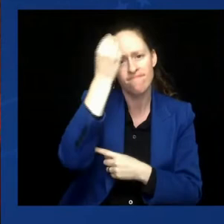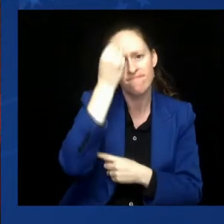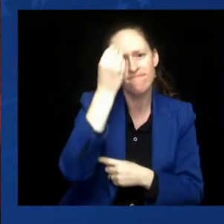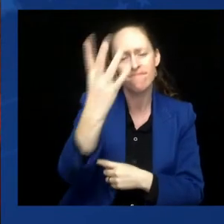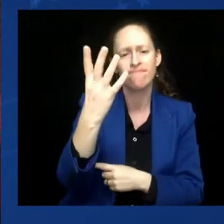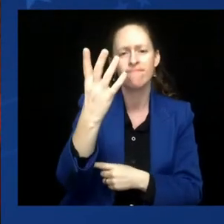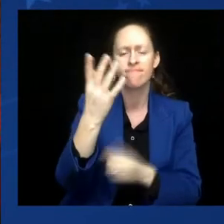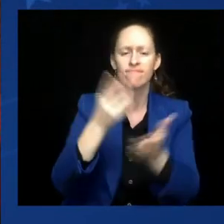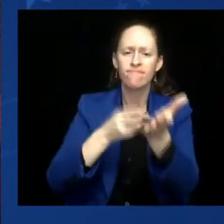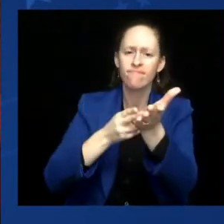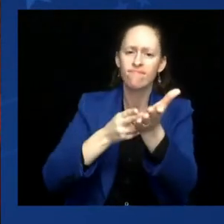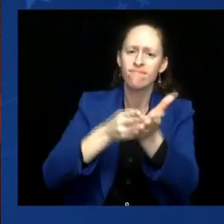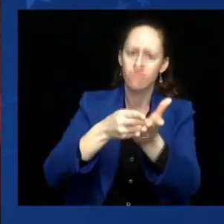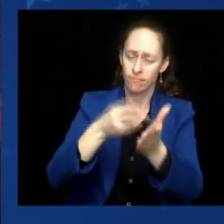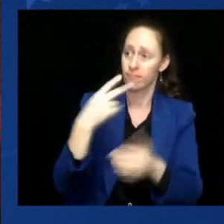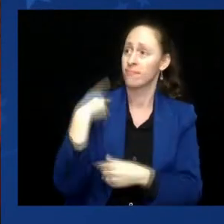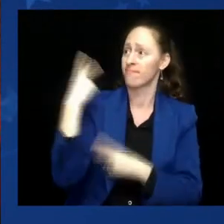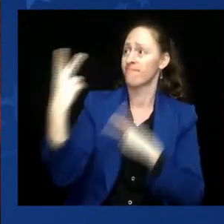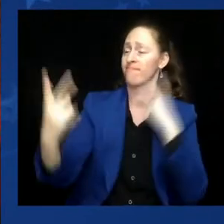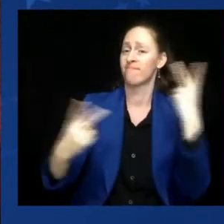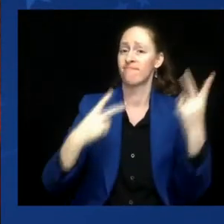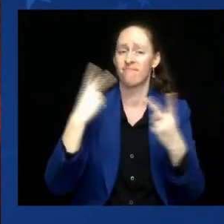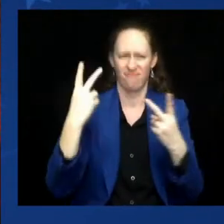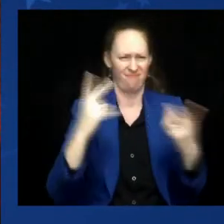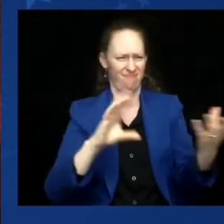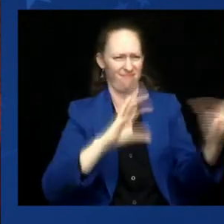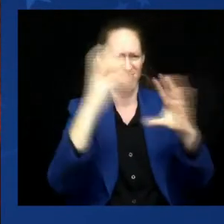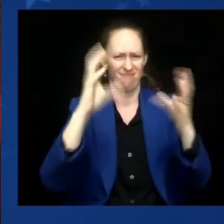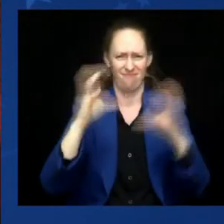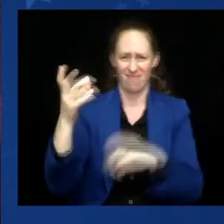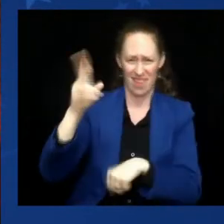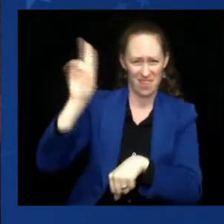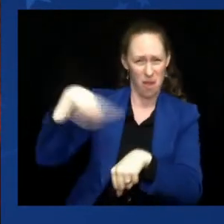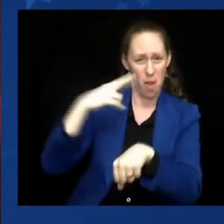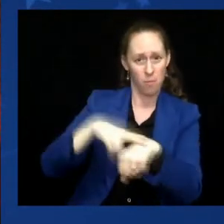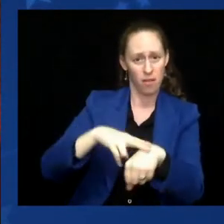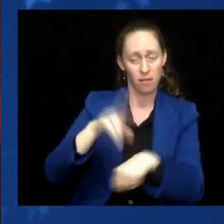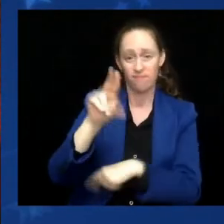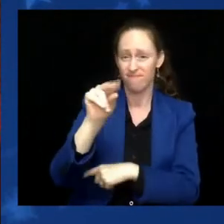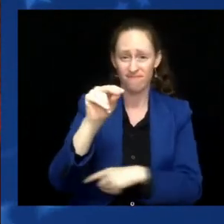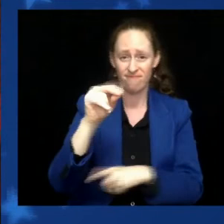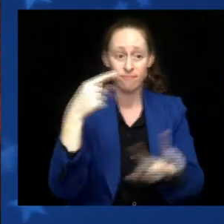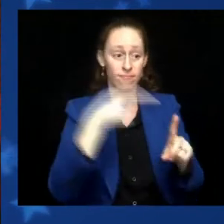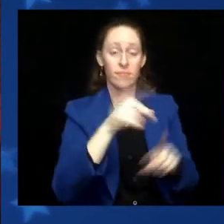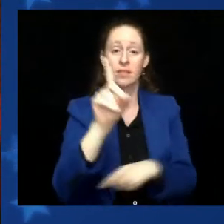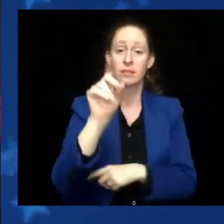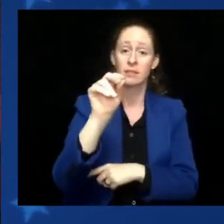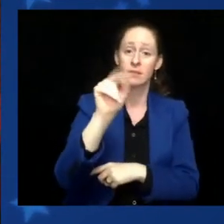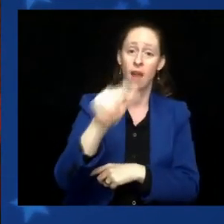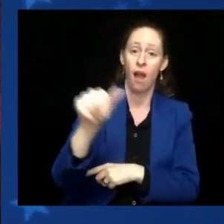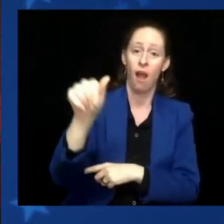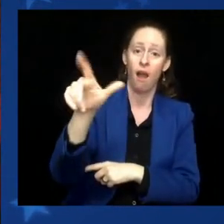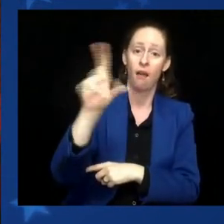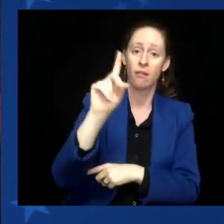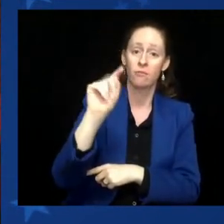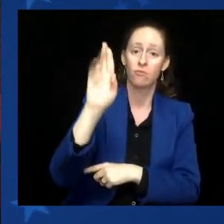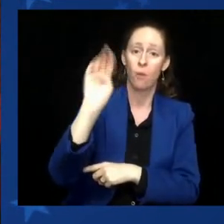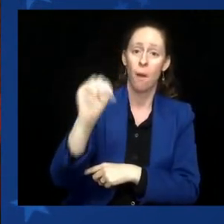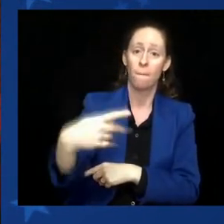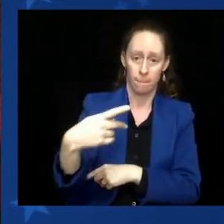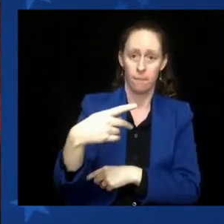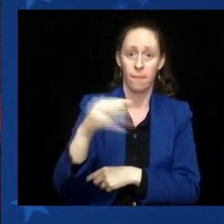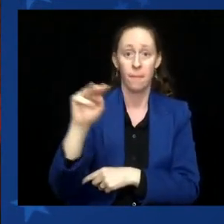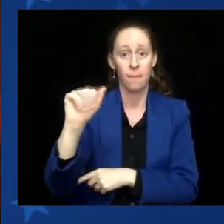Donald Trump and the MAGA Republicans represent an extremism that threatens the very foundations of our